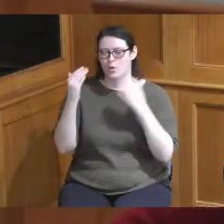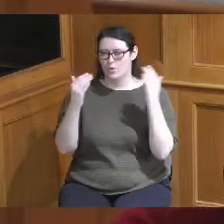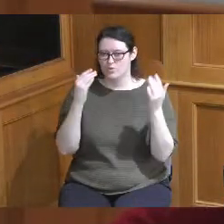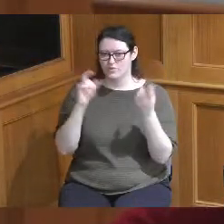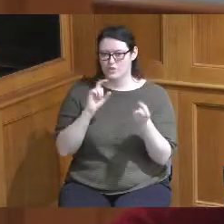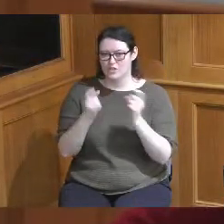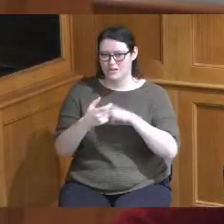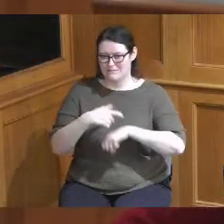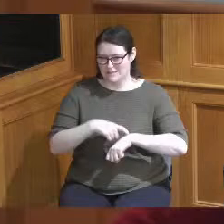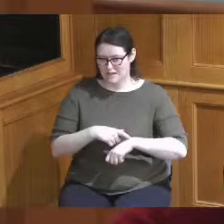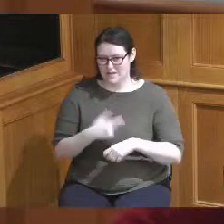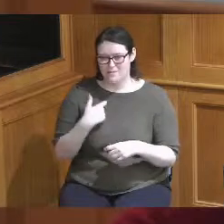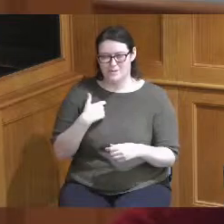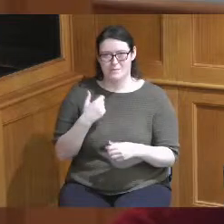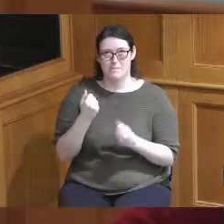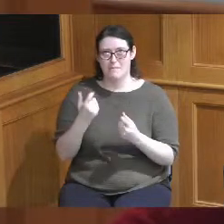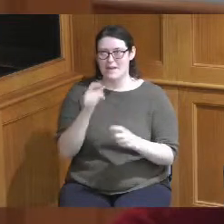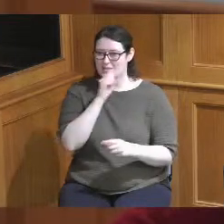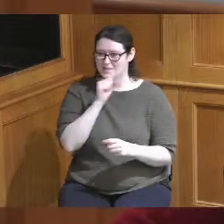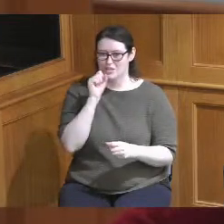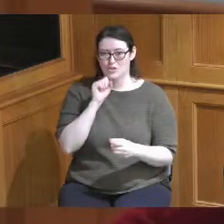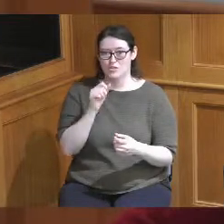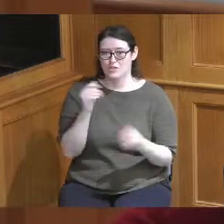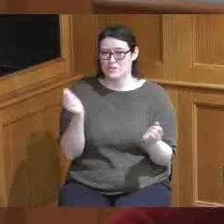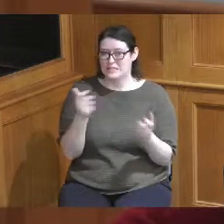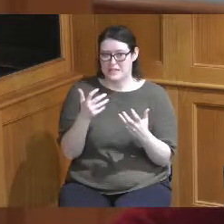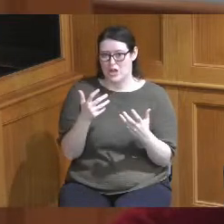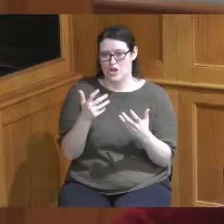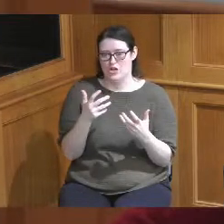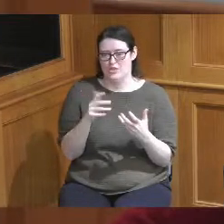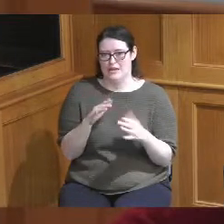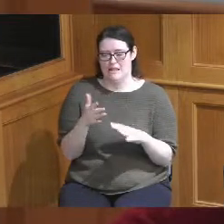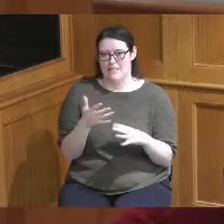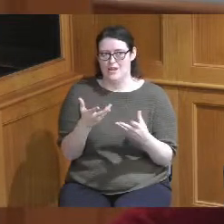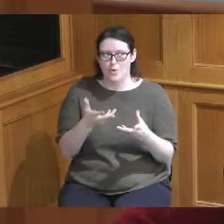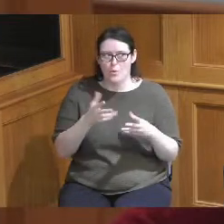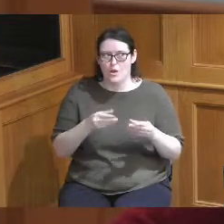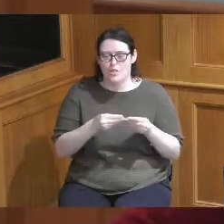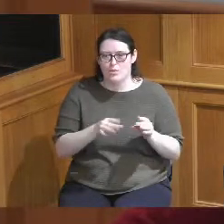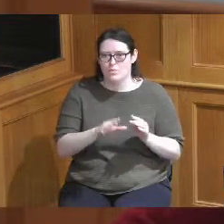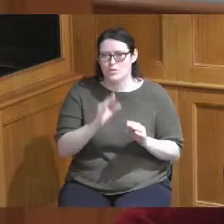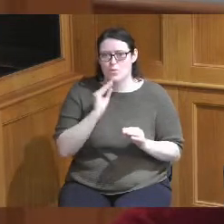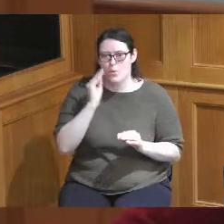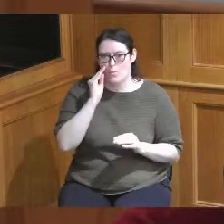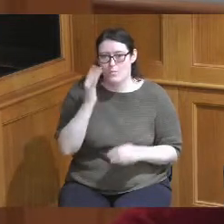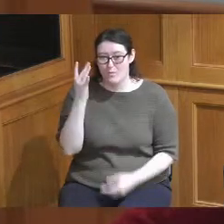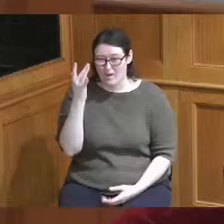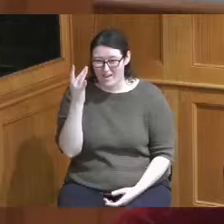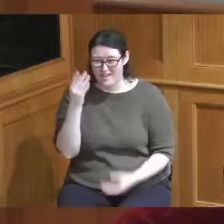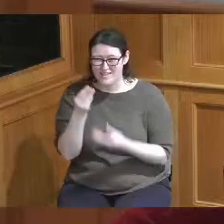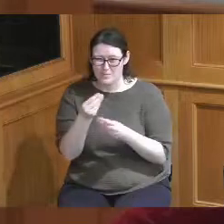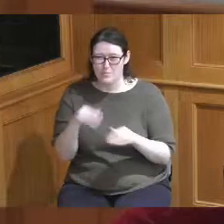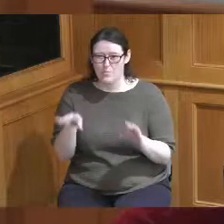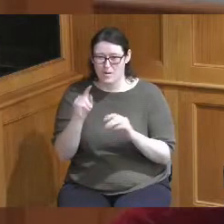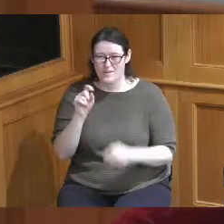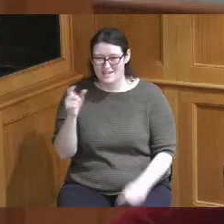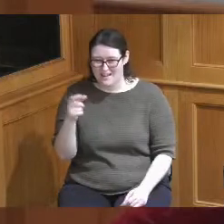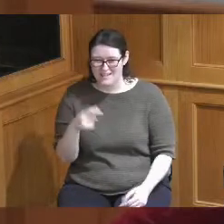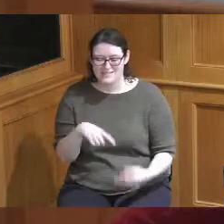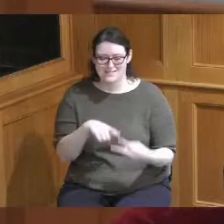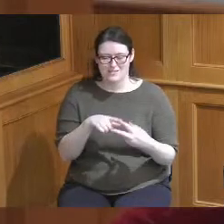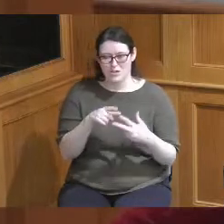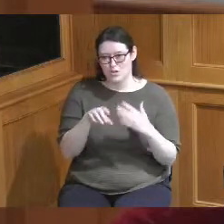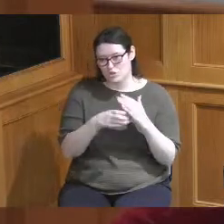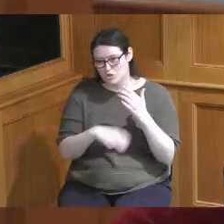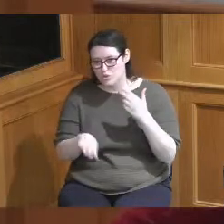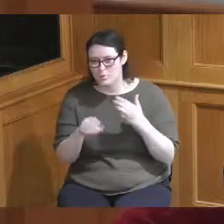from all over the county with our seniors frightened to death about losing their homes because of the property taxes, the sewer bill, the water bill. And